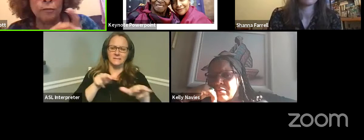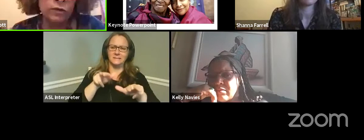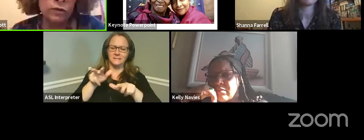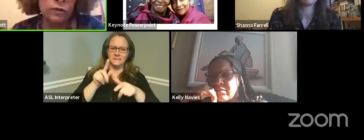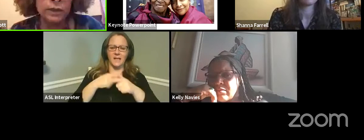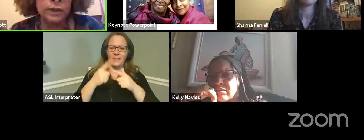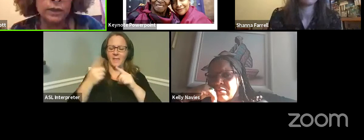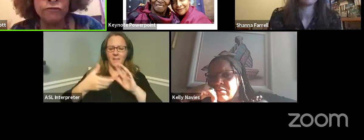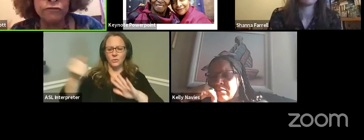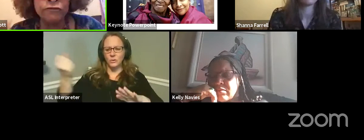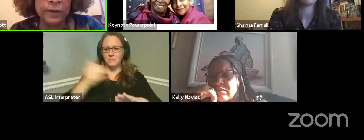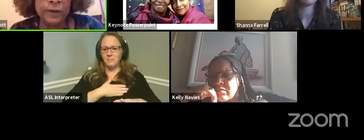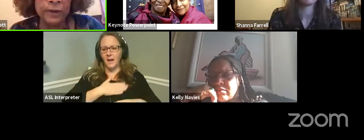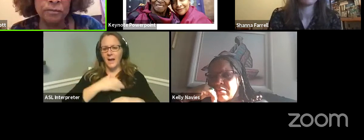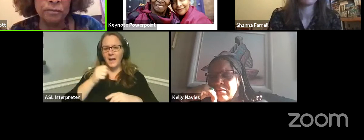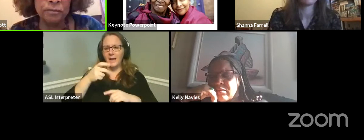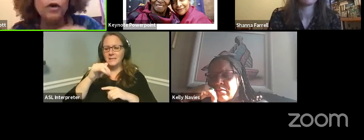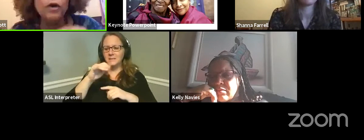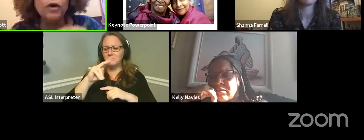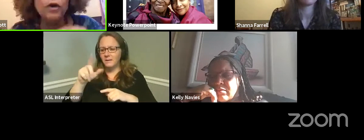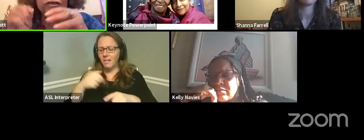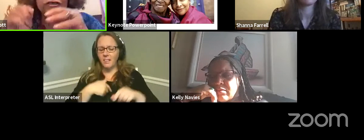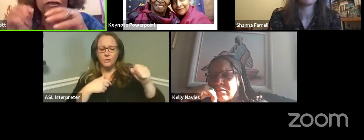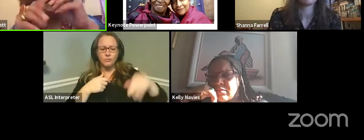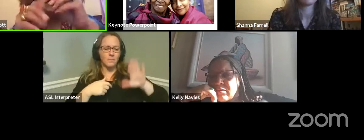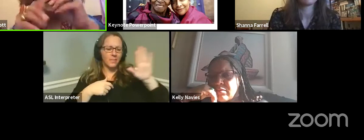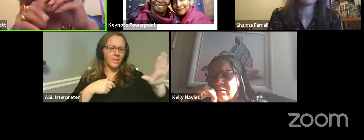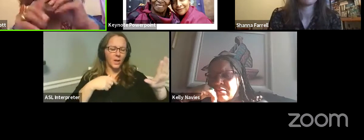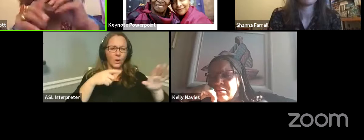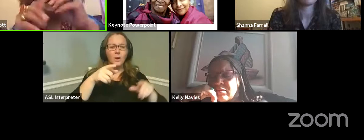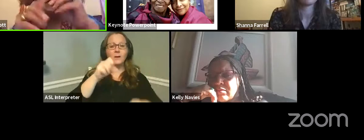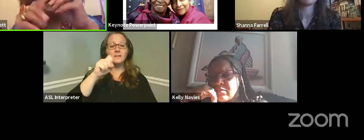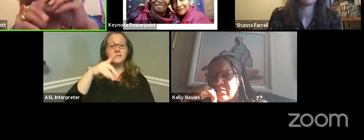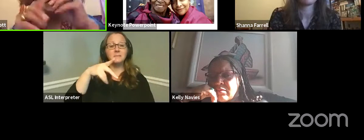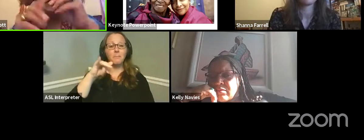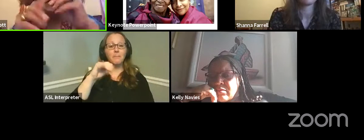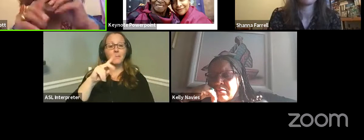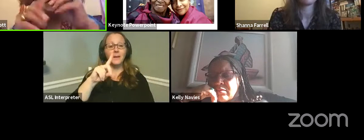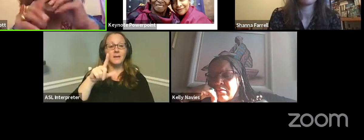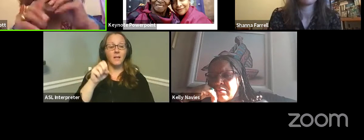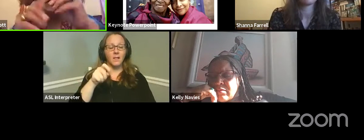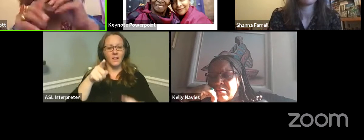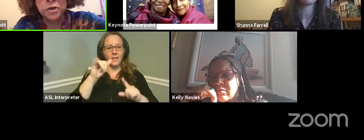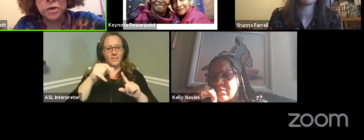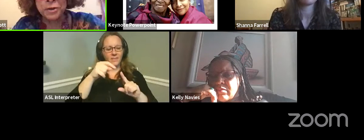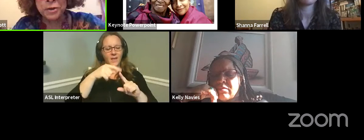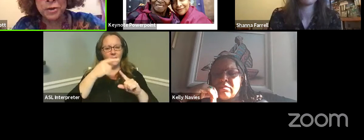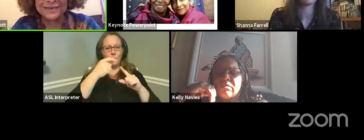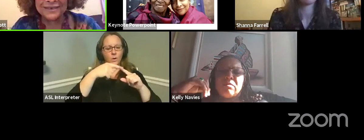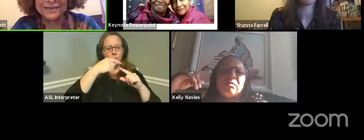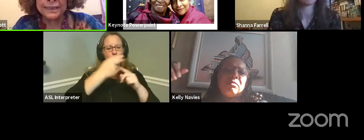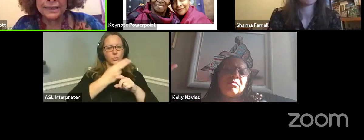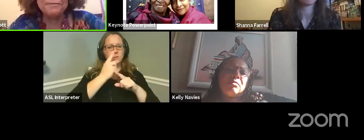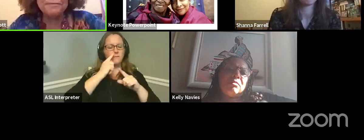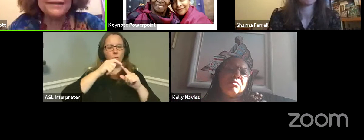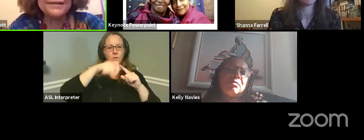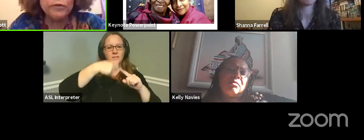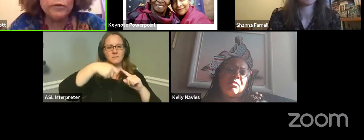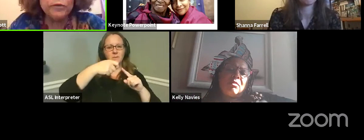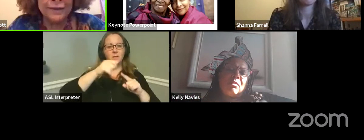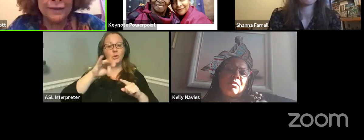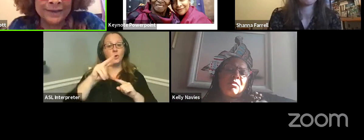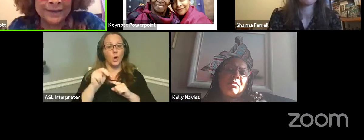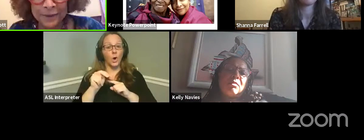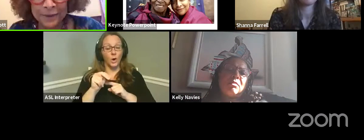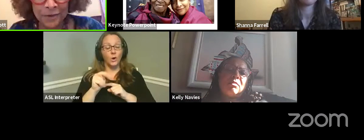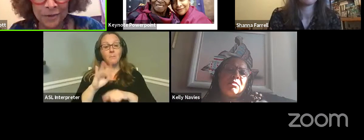took my spindle and I dropped their spindle. A spindle is what you spin yarn on. And by the time we got